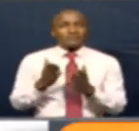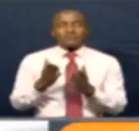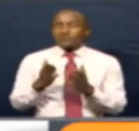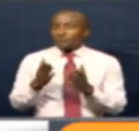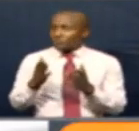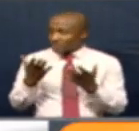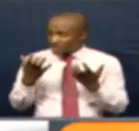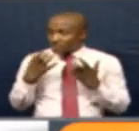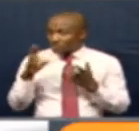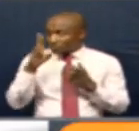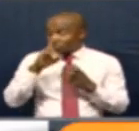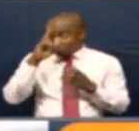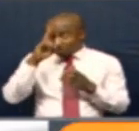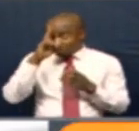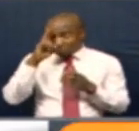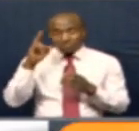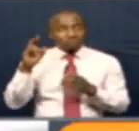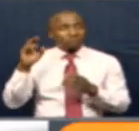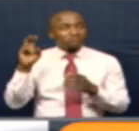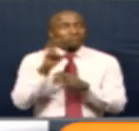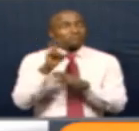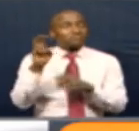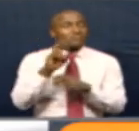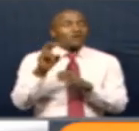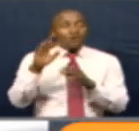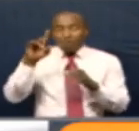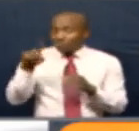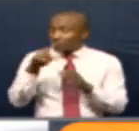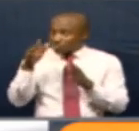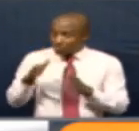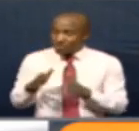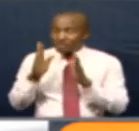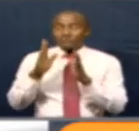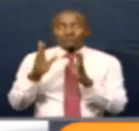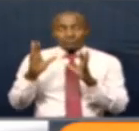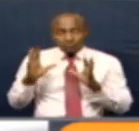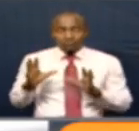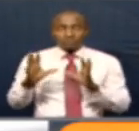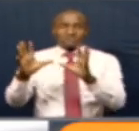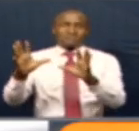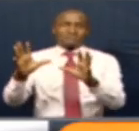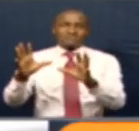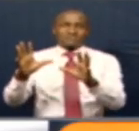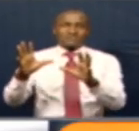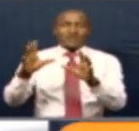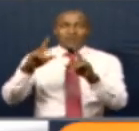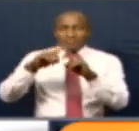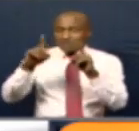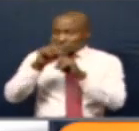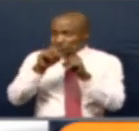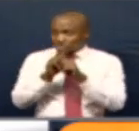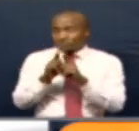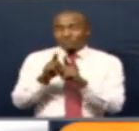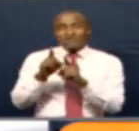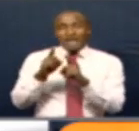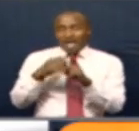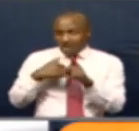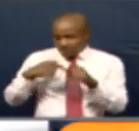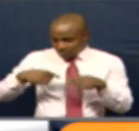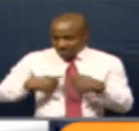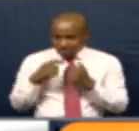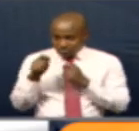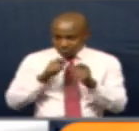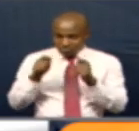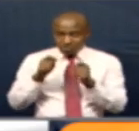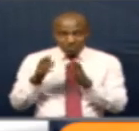under-enforcement mm-hmm. or wrong approaches in terms of an enforcement perspective. But there's also a self-regulation mechanism which